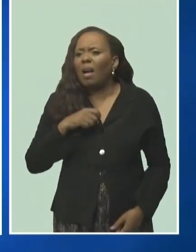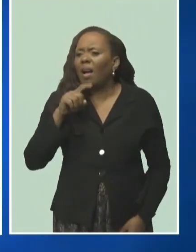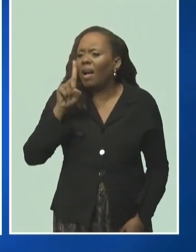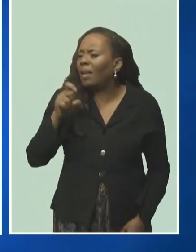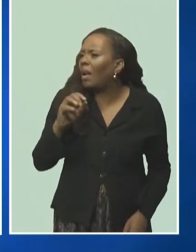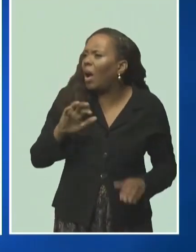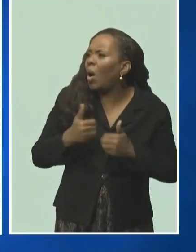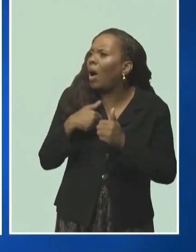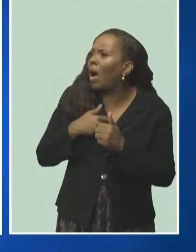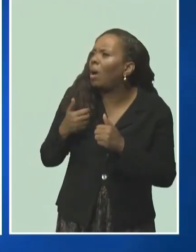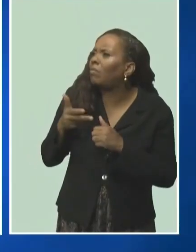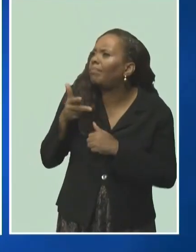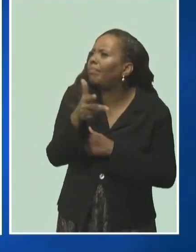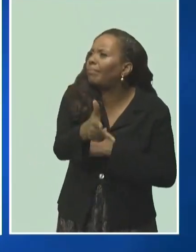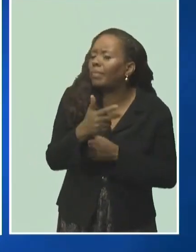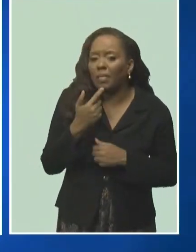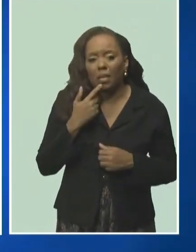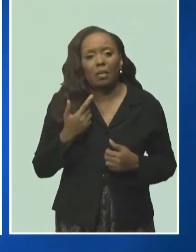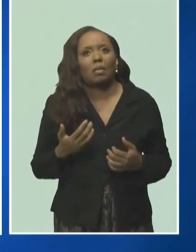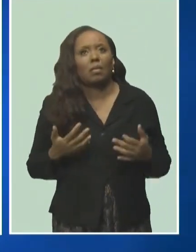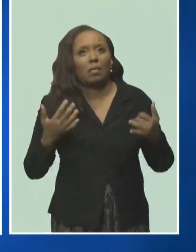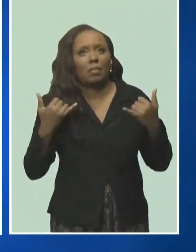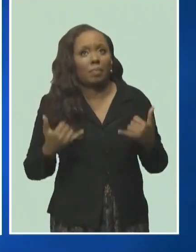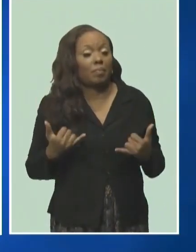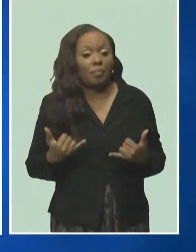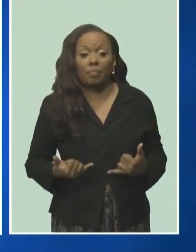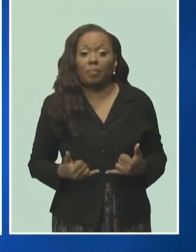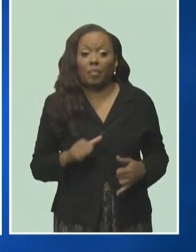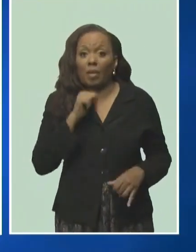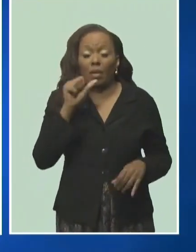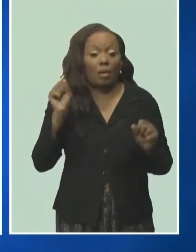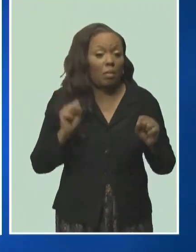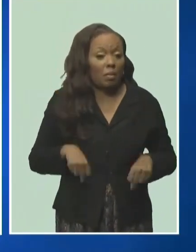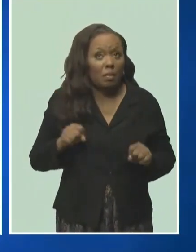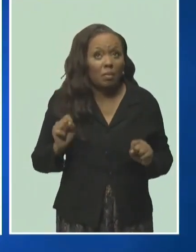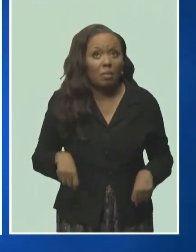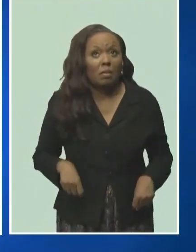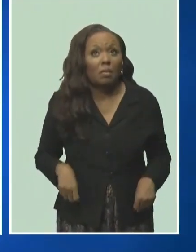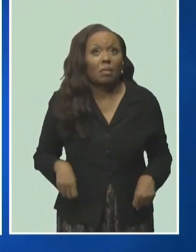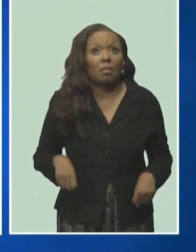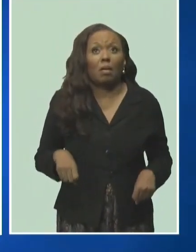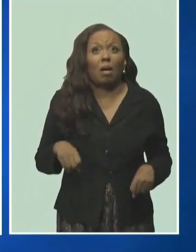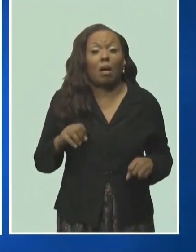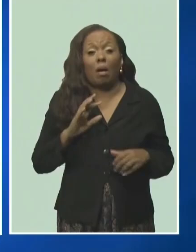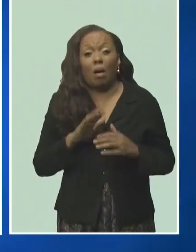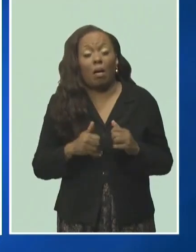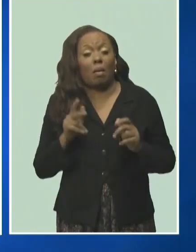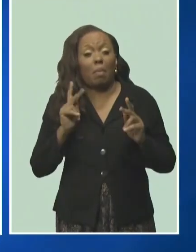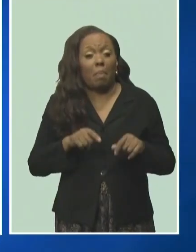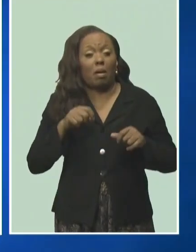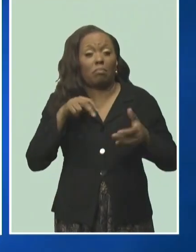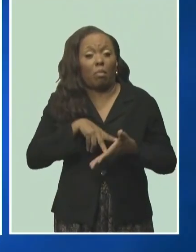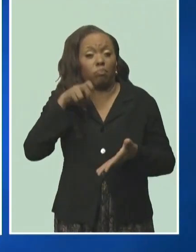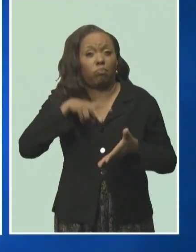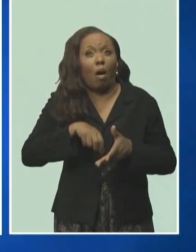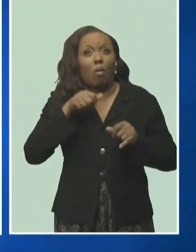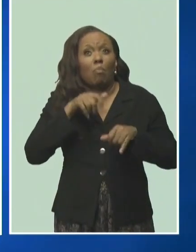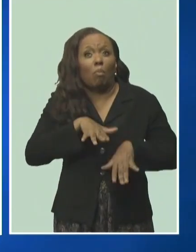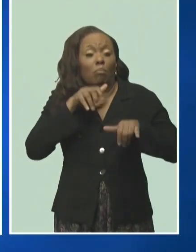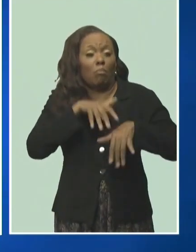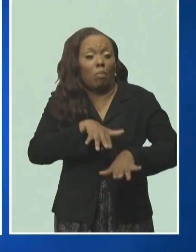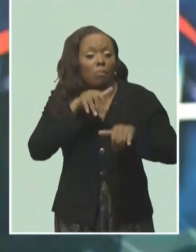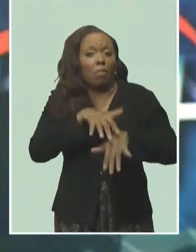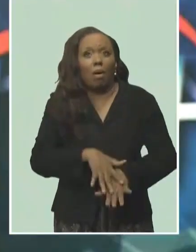getting through, they were like, well, at the moment that would not be possible because the revelers are all over the road. So the road was completely shut